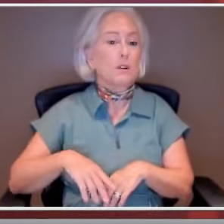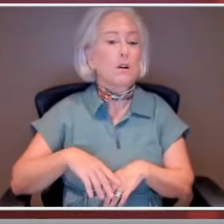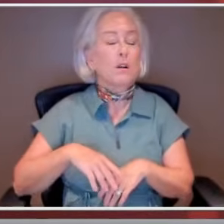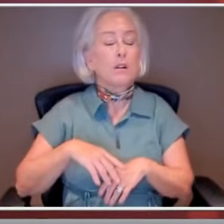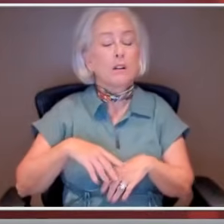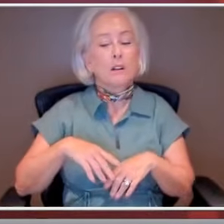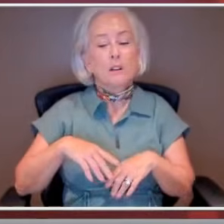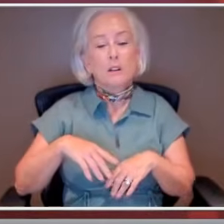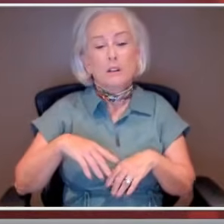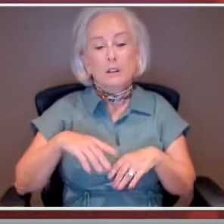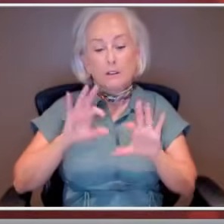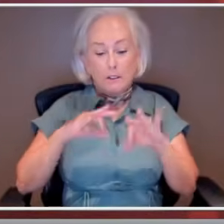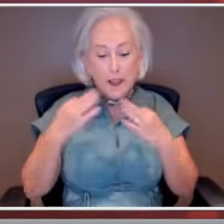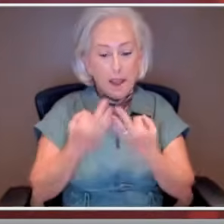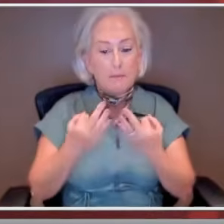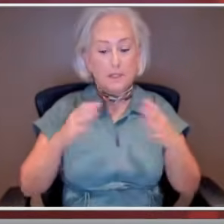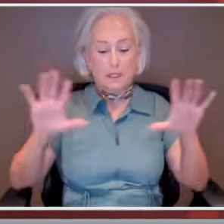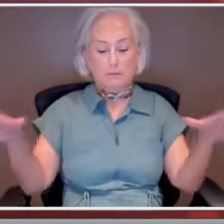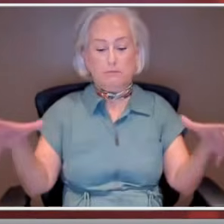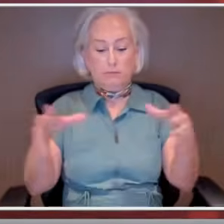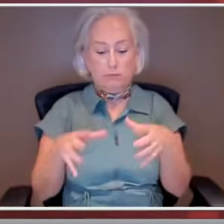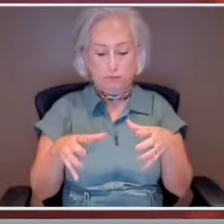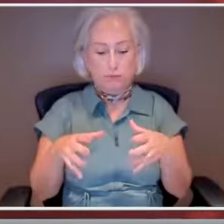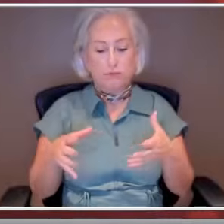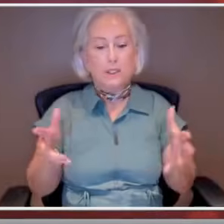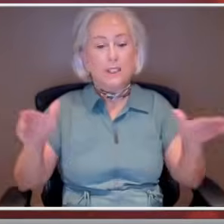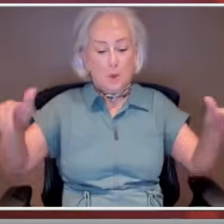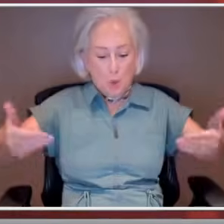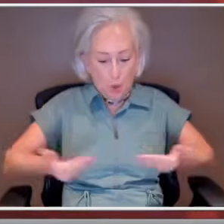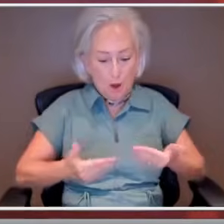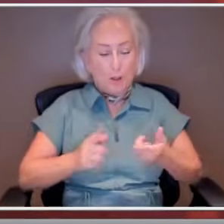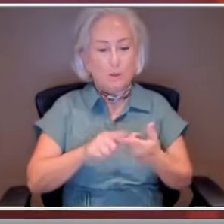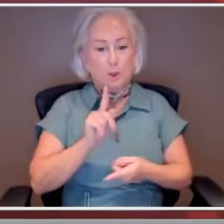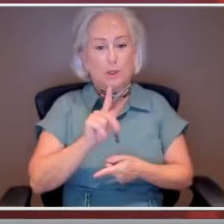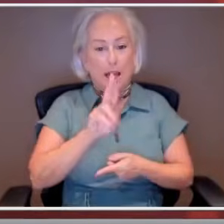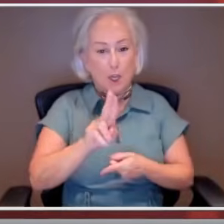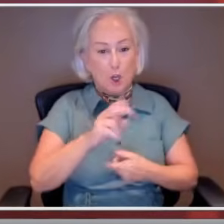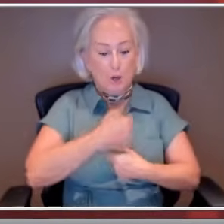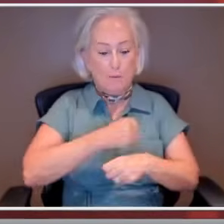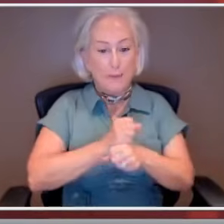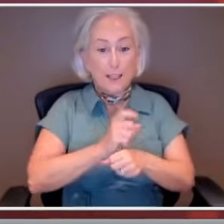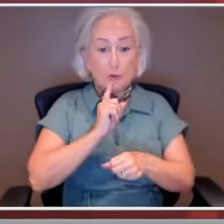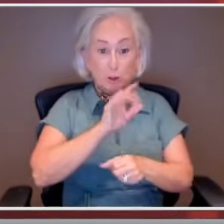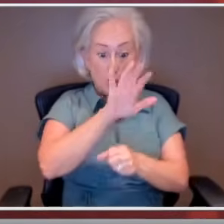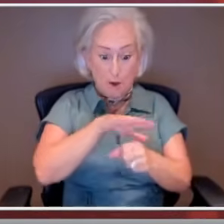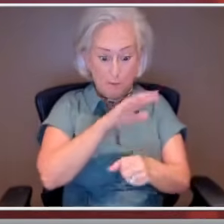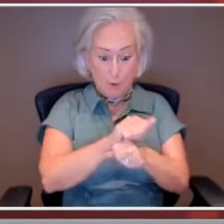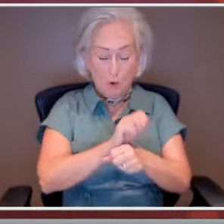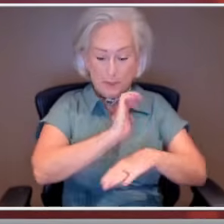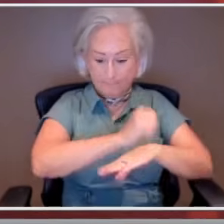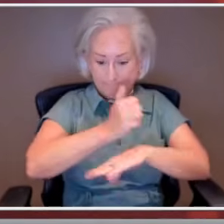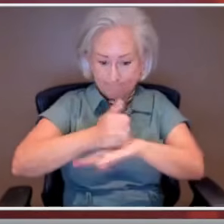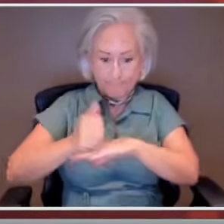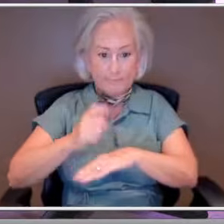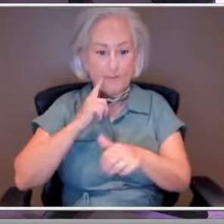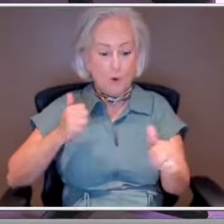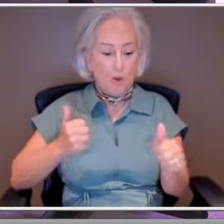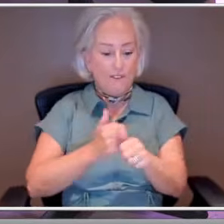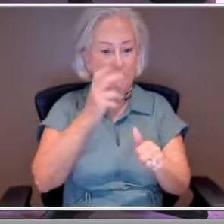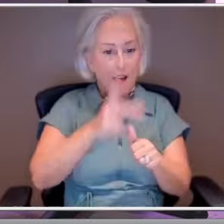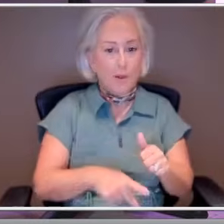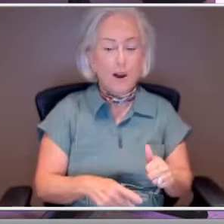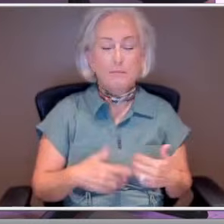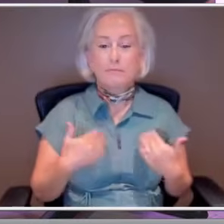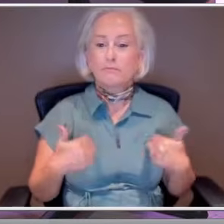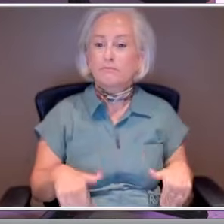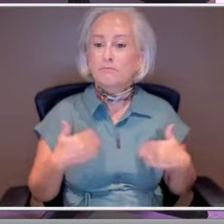them into the KU umbrella and make sure that they're scheduled for all the appropriate follow-ups and referrals and things like that. Which is so great that the health system does.